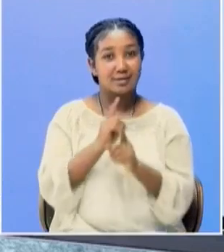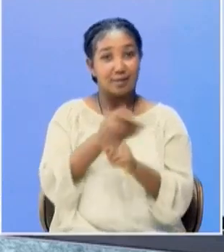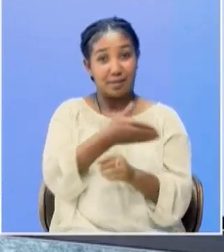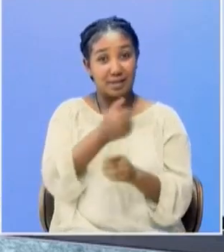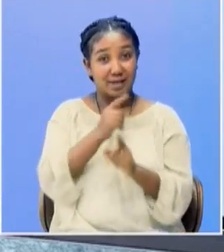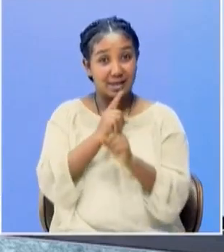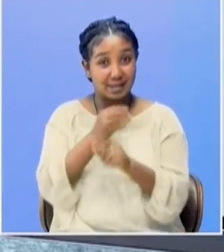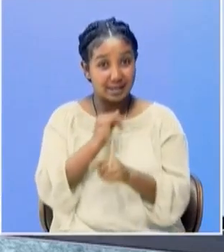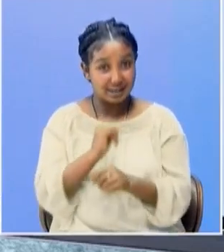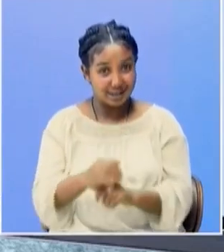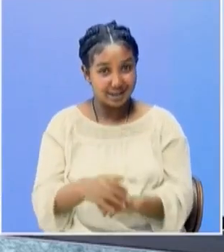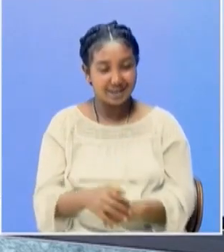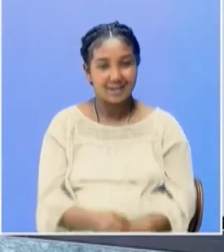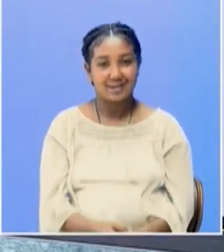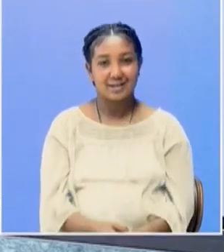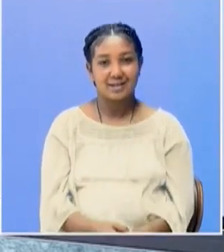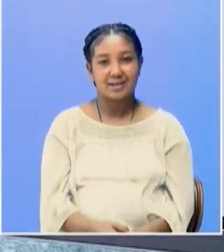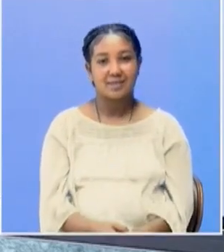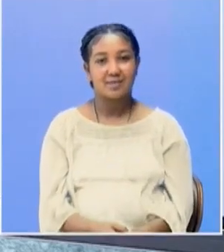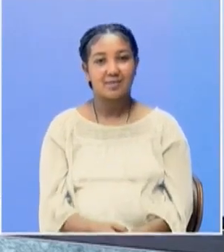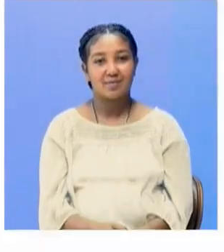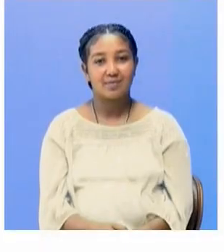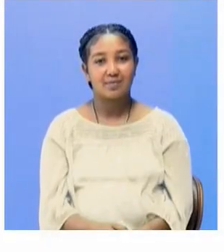is, yes,